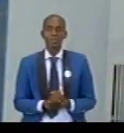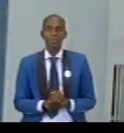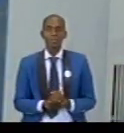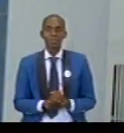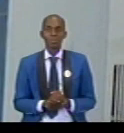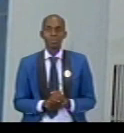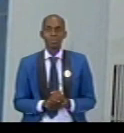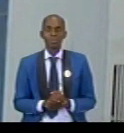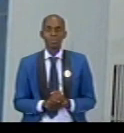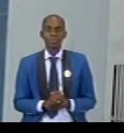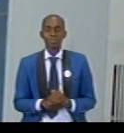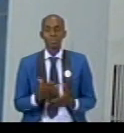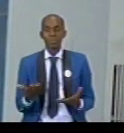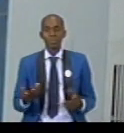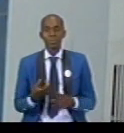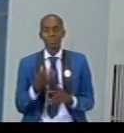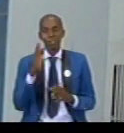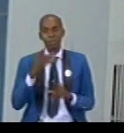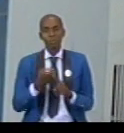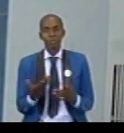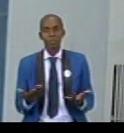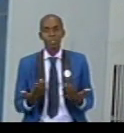Alpha location now.